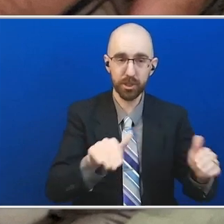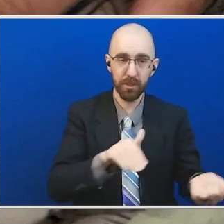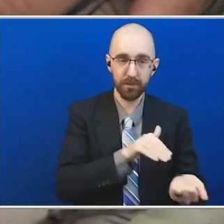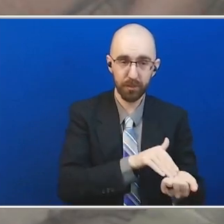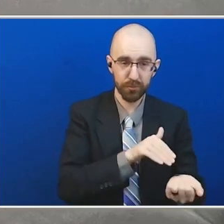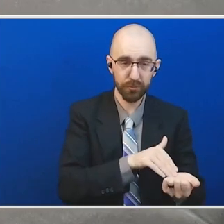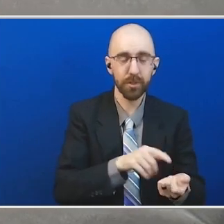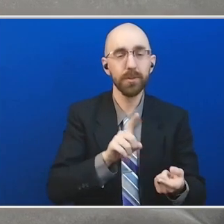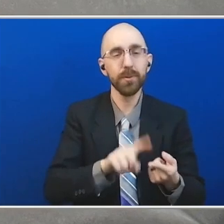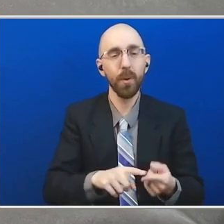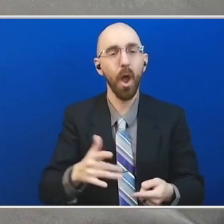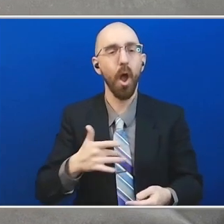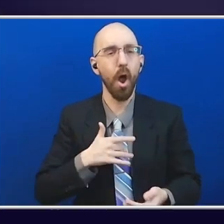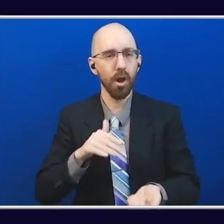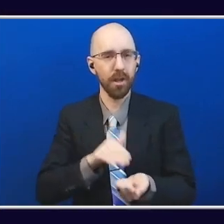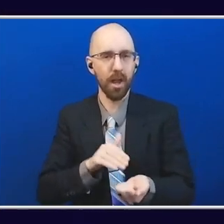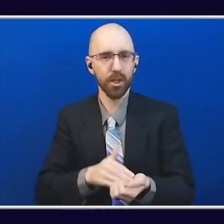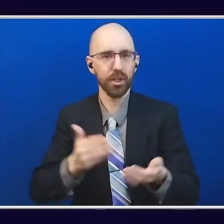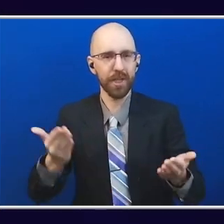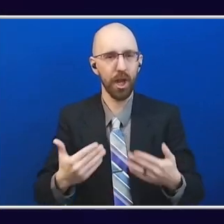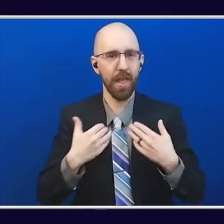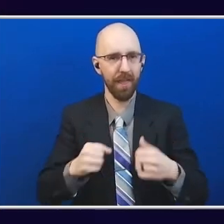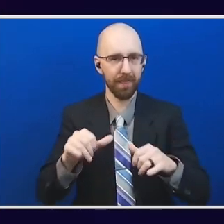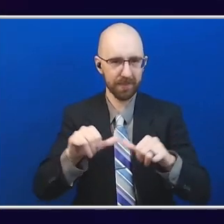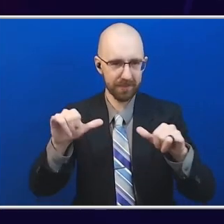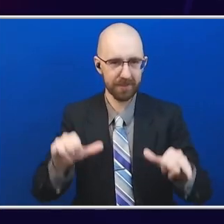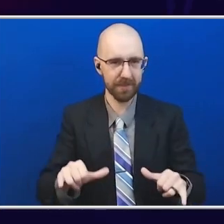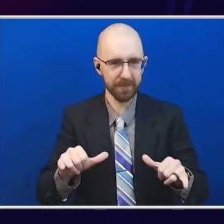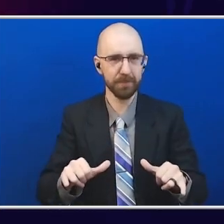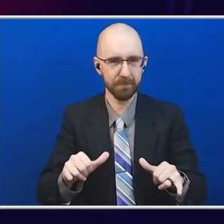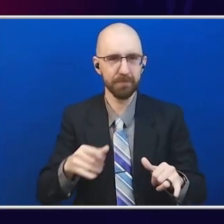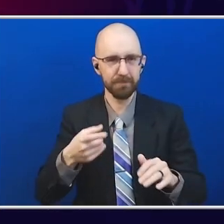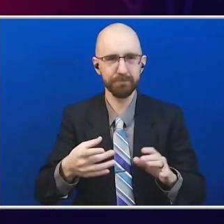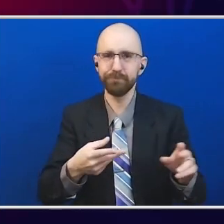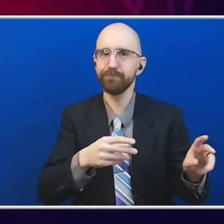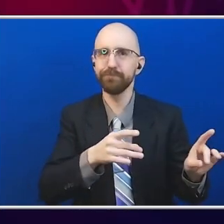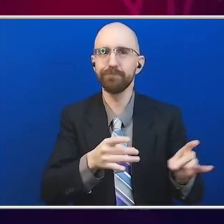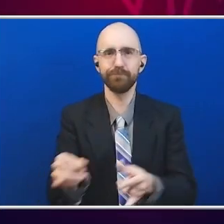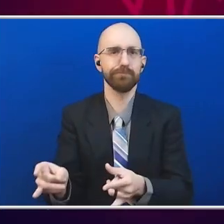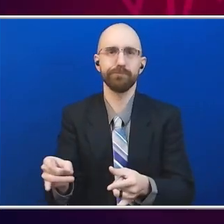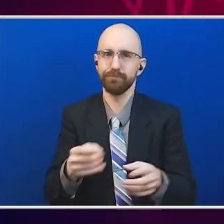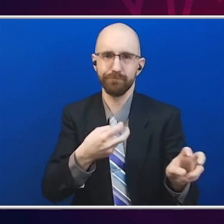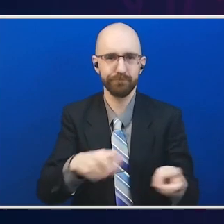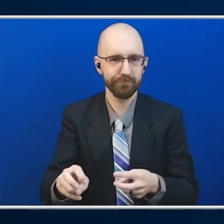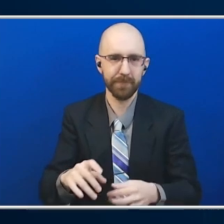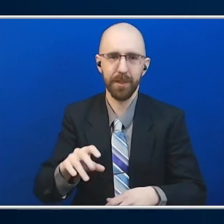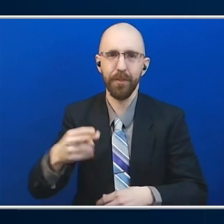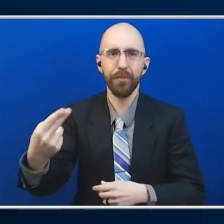heart doctors here at the health system has been seamless. Thursday at 8 a.m.